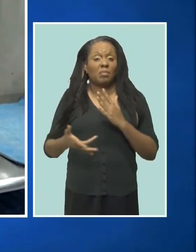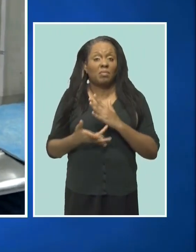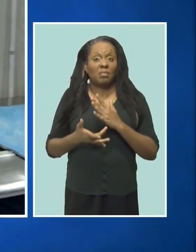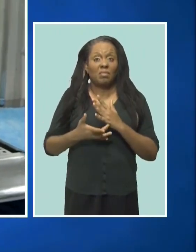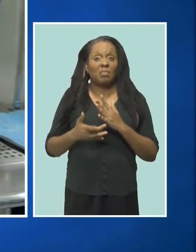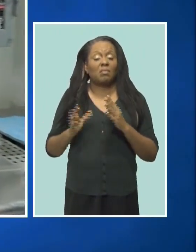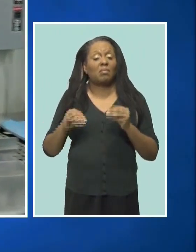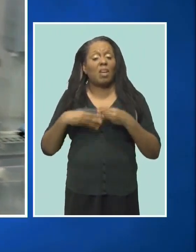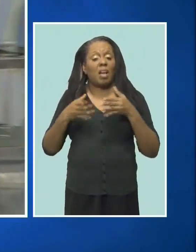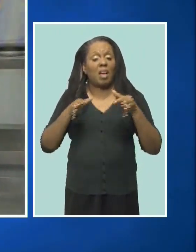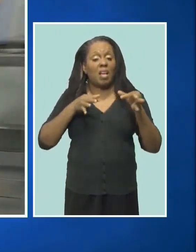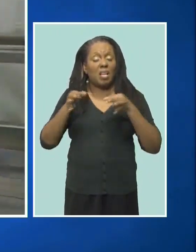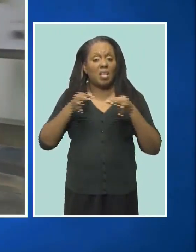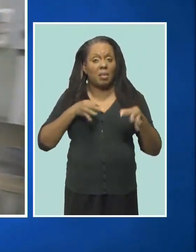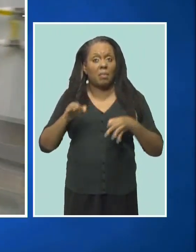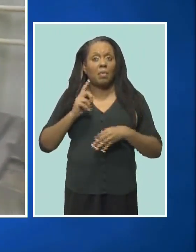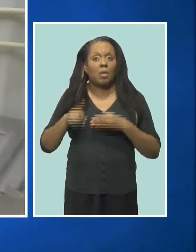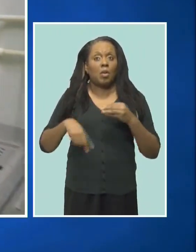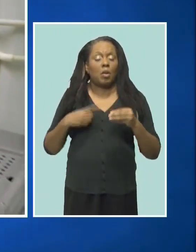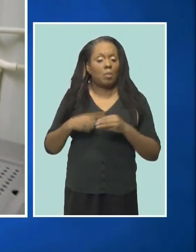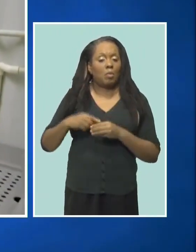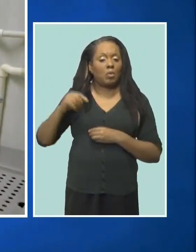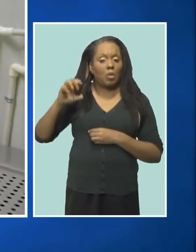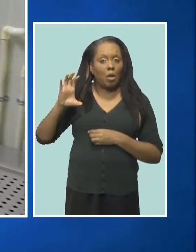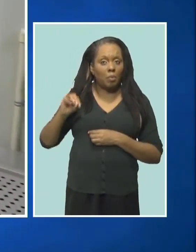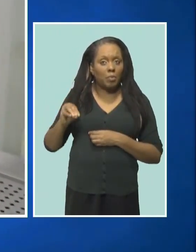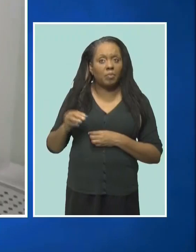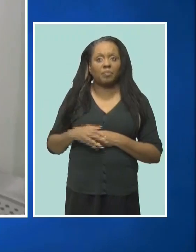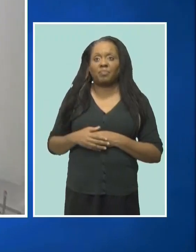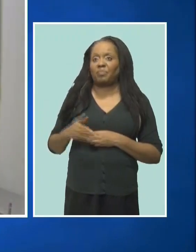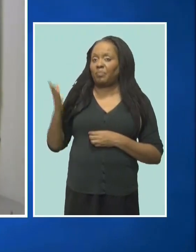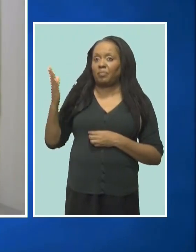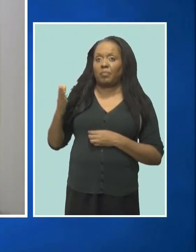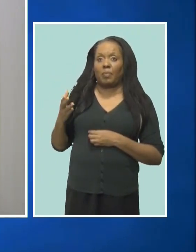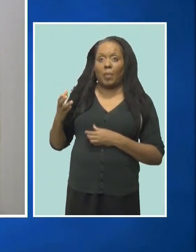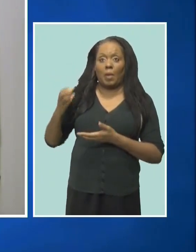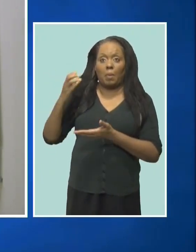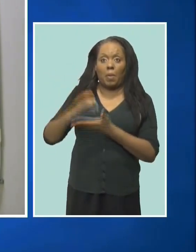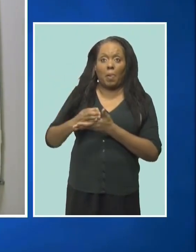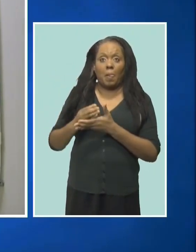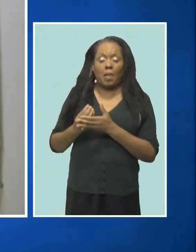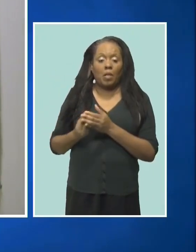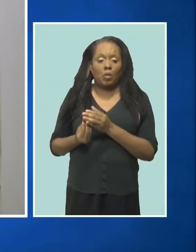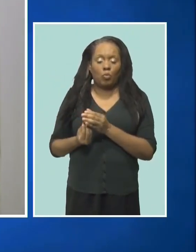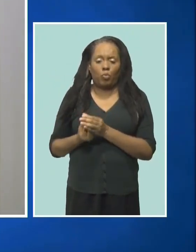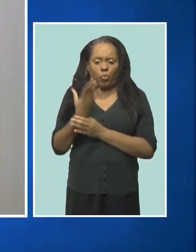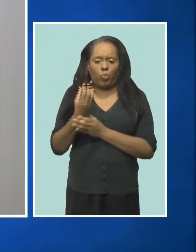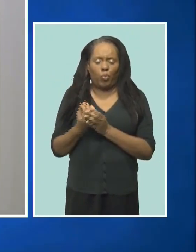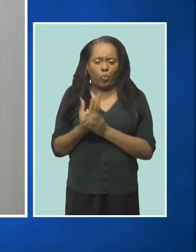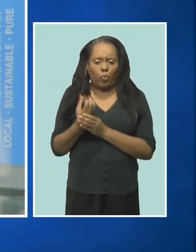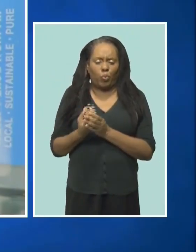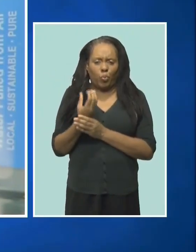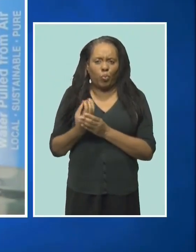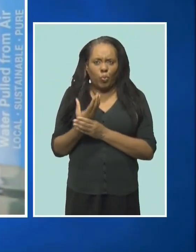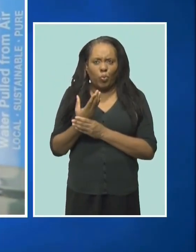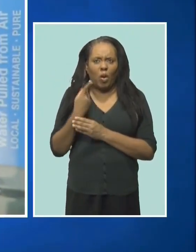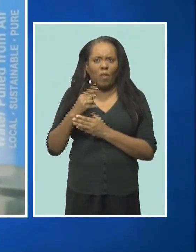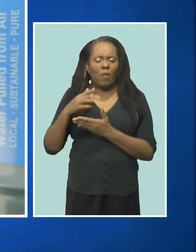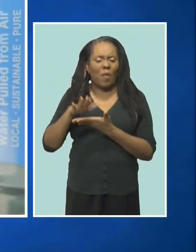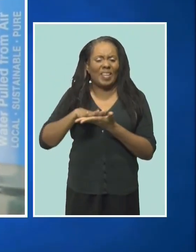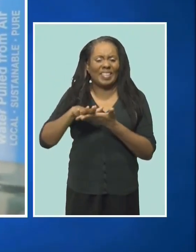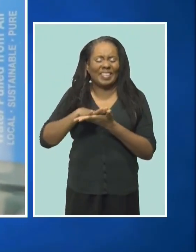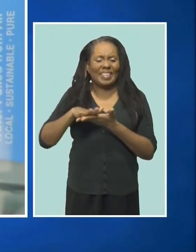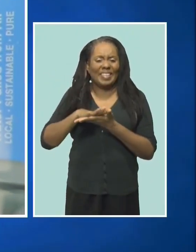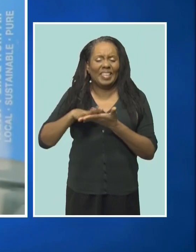gave details of the plant and the production. This bottle would go on here and it would spritz the bottle with water with ozone within it to sanitize the bottle